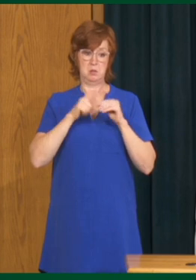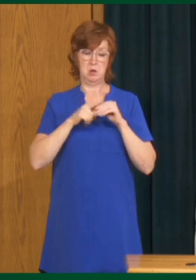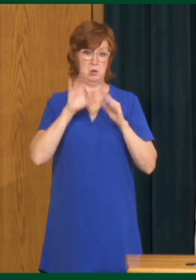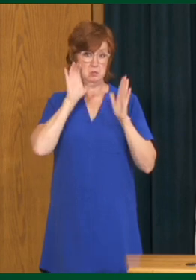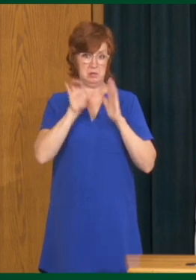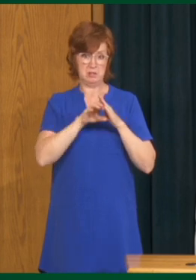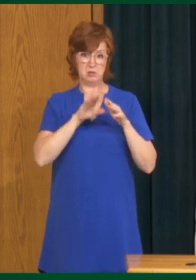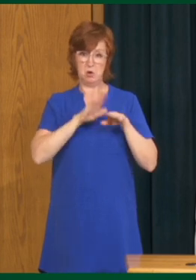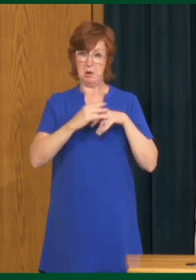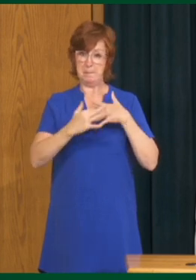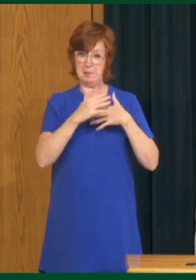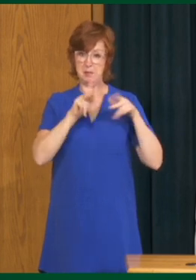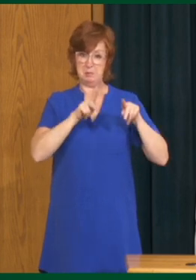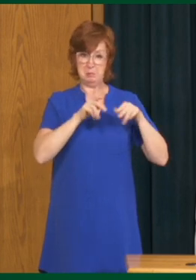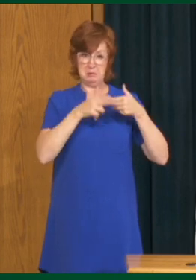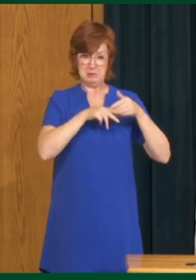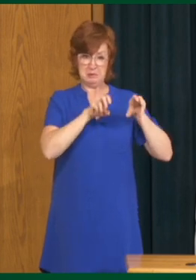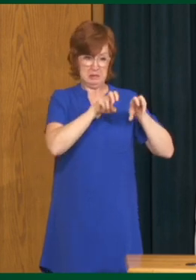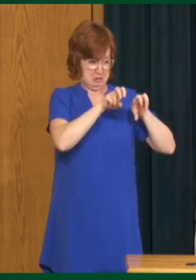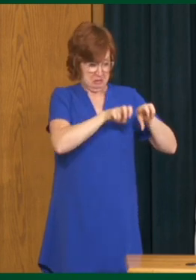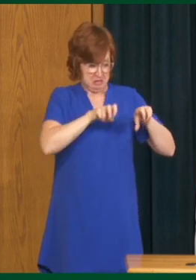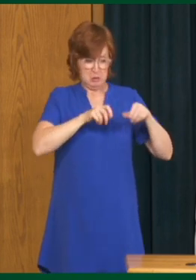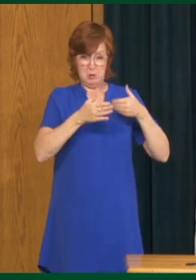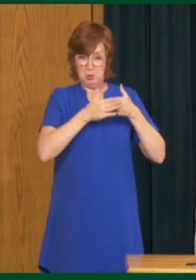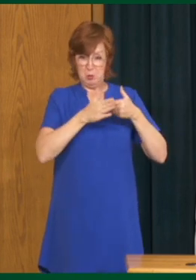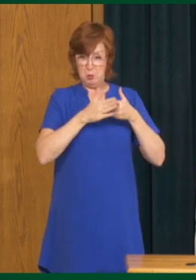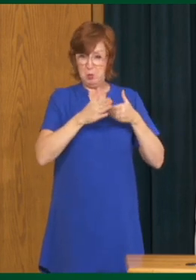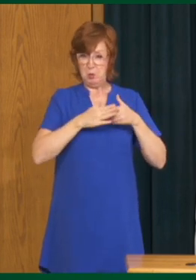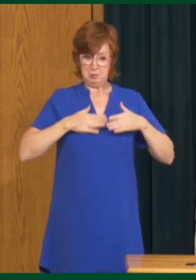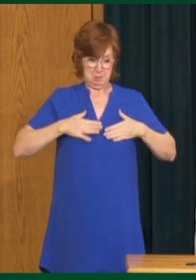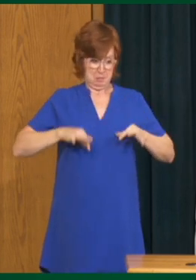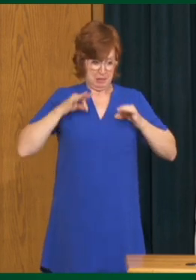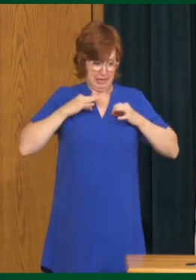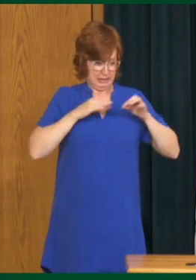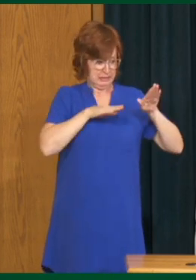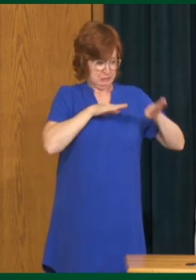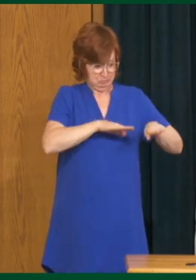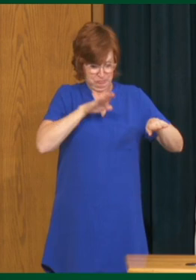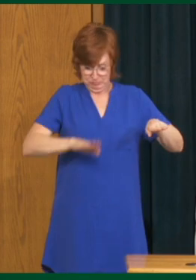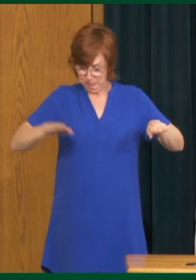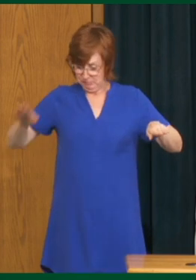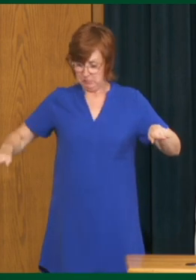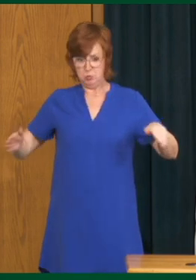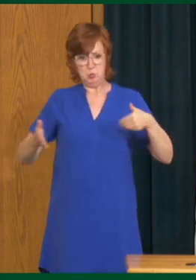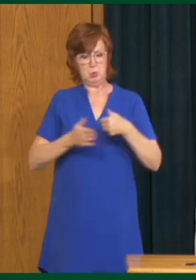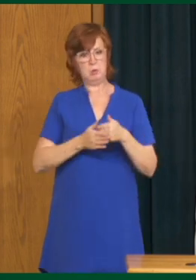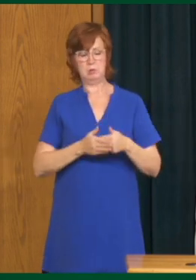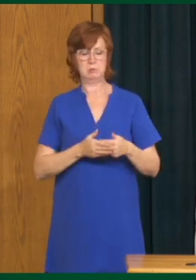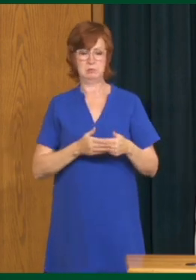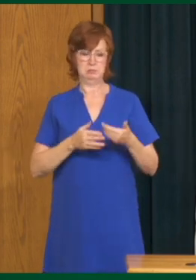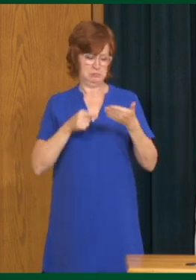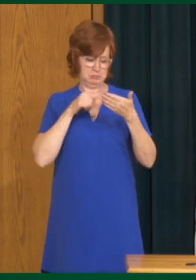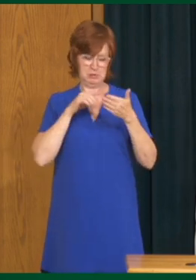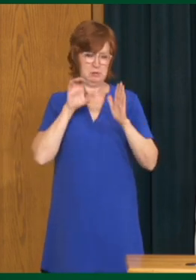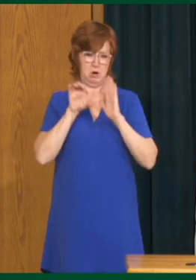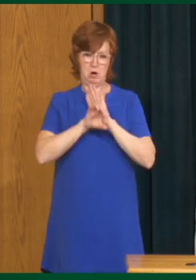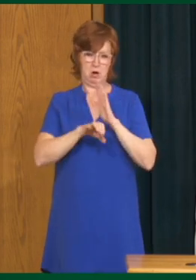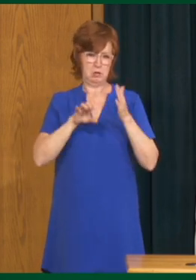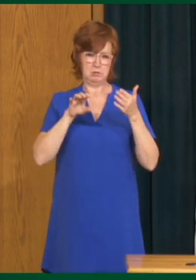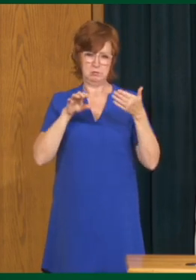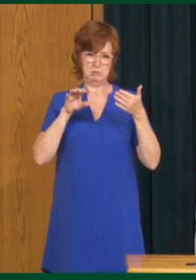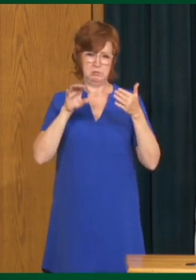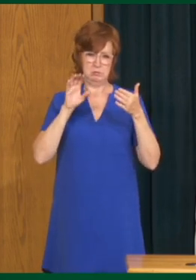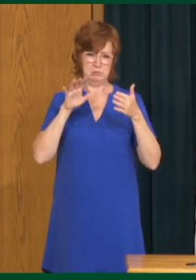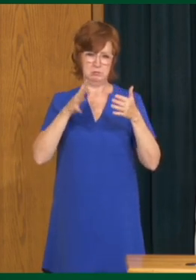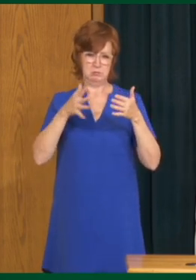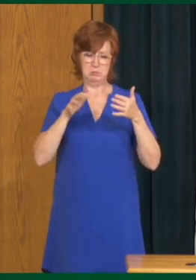in some indoor environments like grocery stores, when things get busy, there is this sense that maybe people aren't adhering to that physical distance as